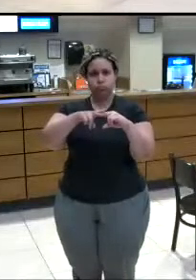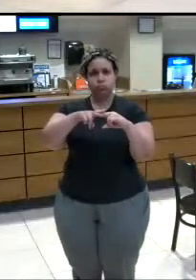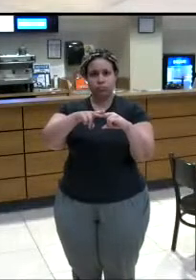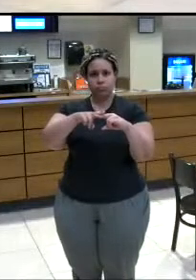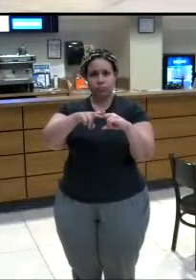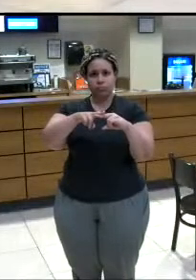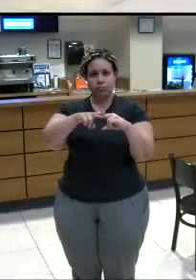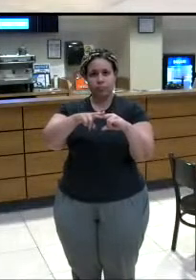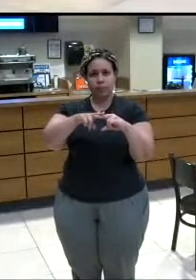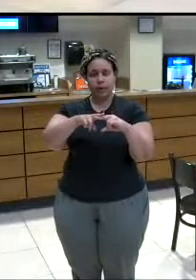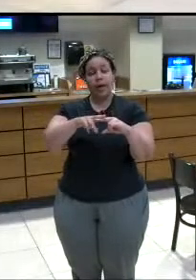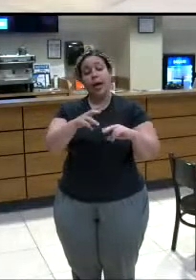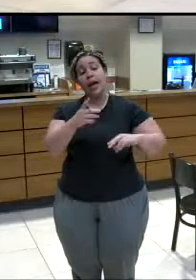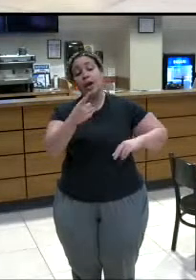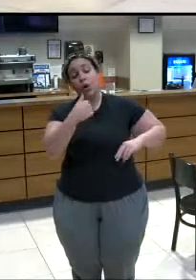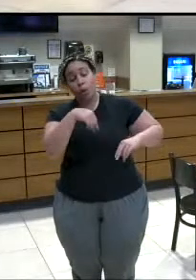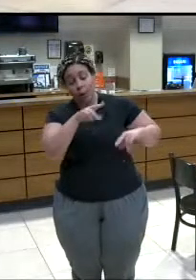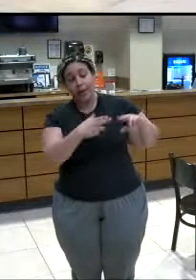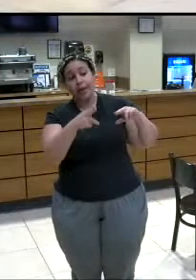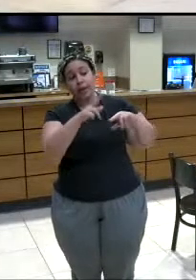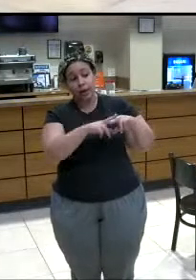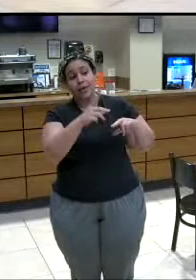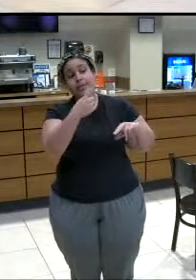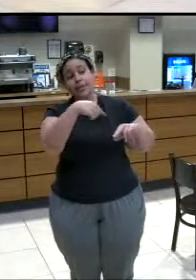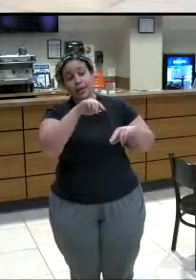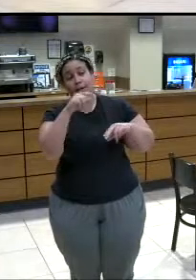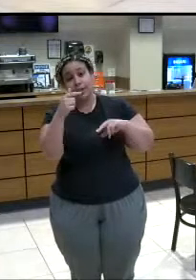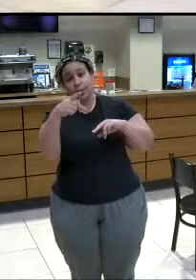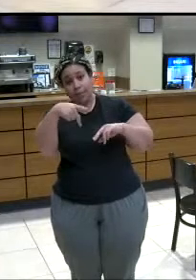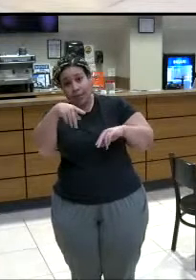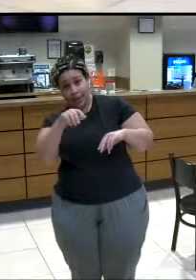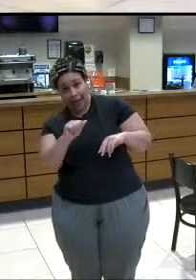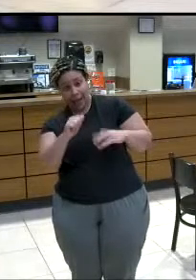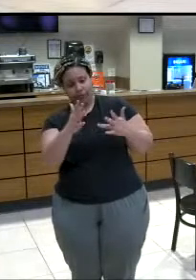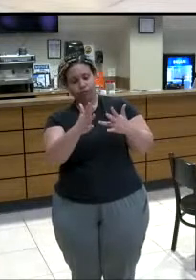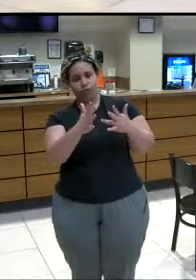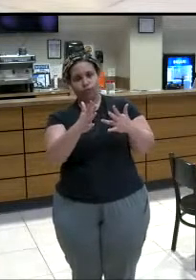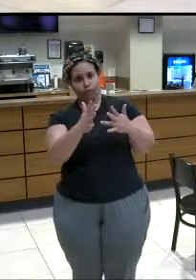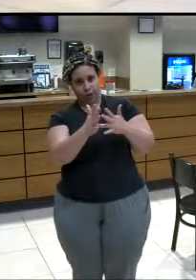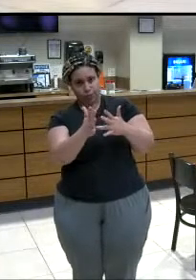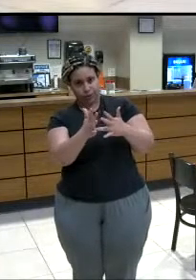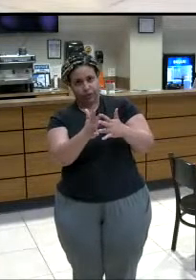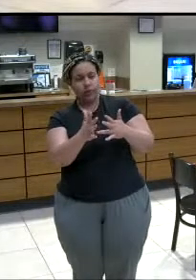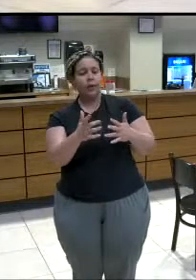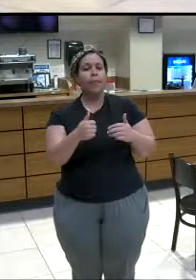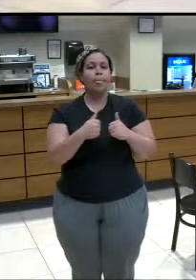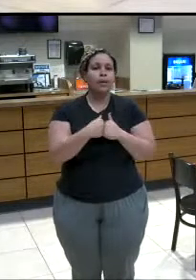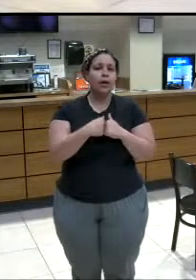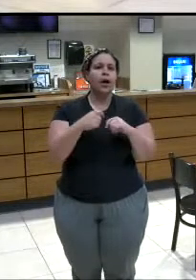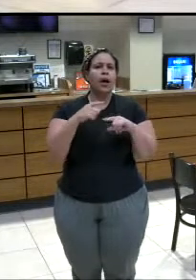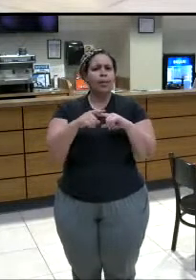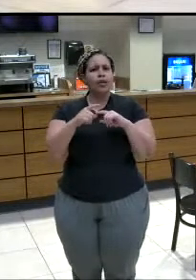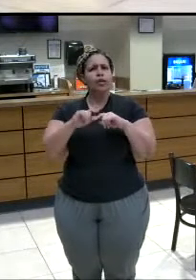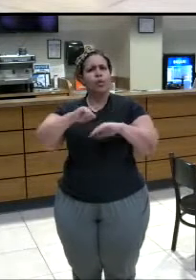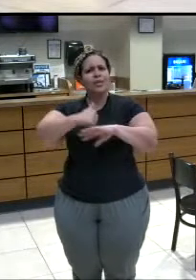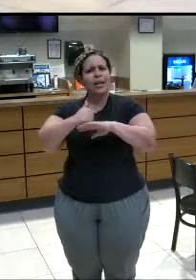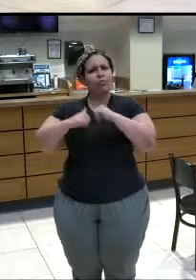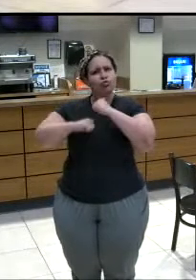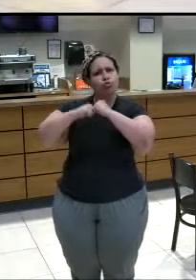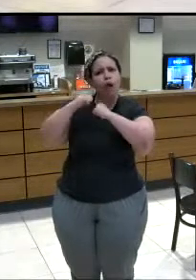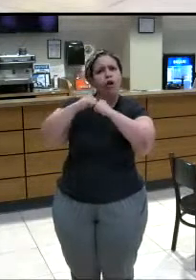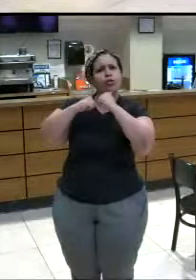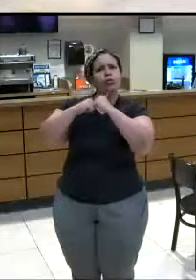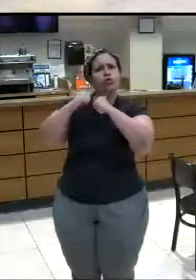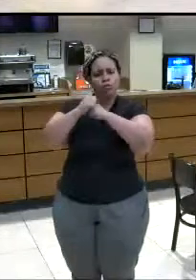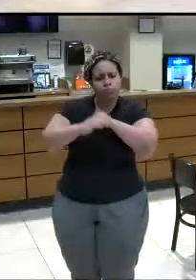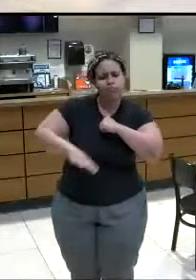that we increase their freshman GPA. So we have one in practice, but we want to bring some more Okay. structure around it. So it's